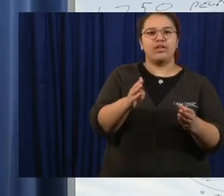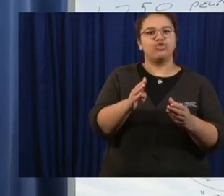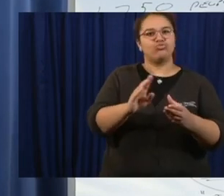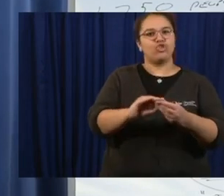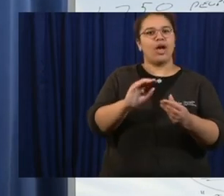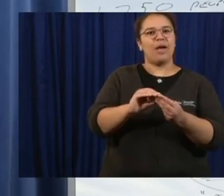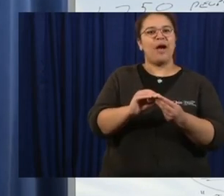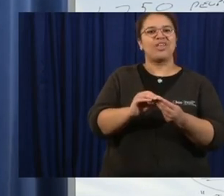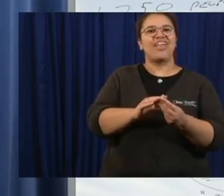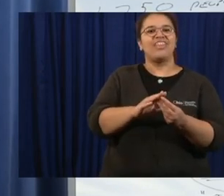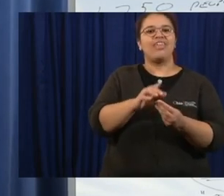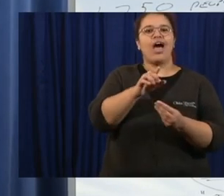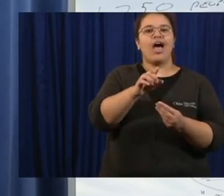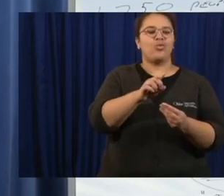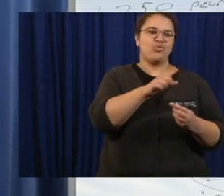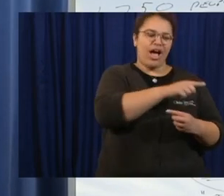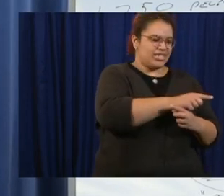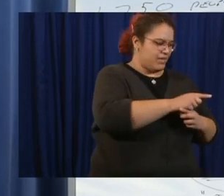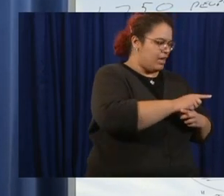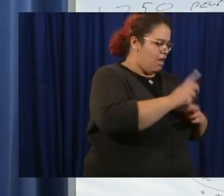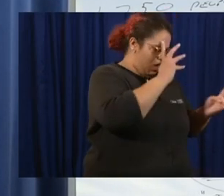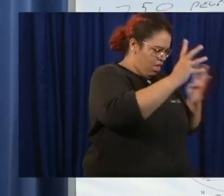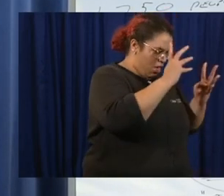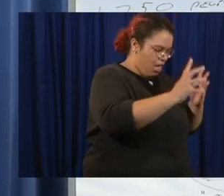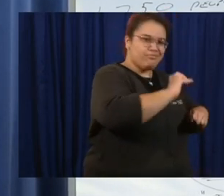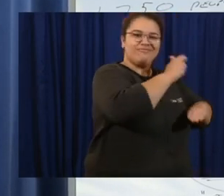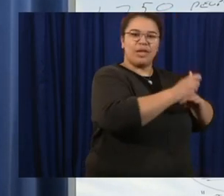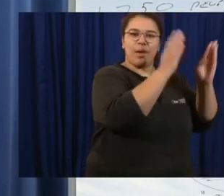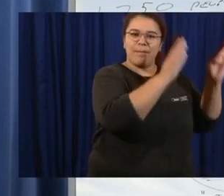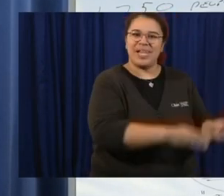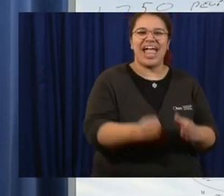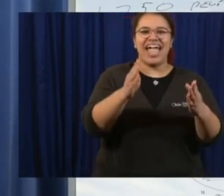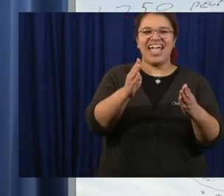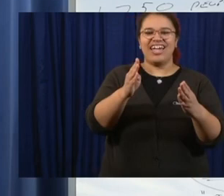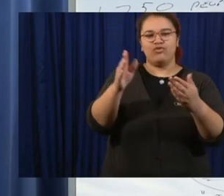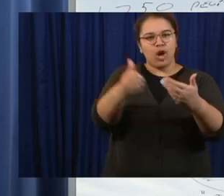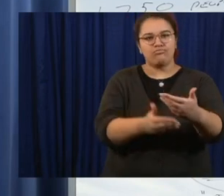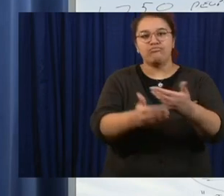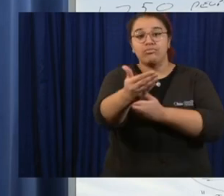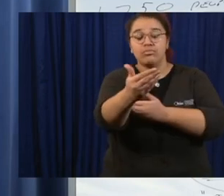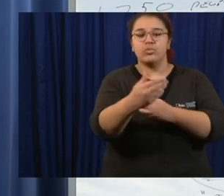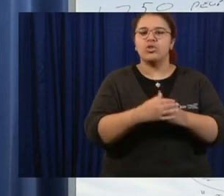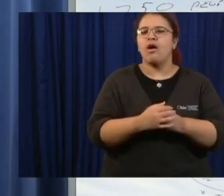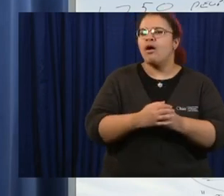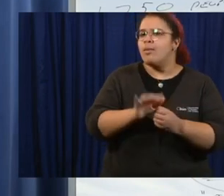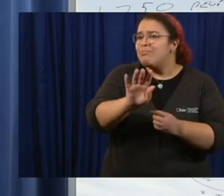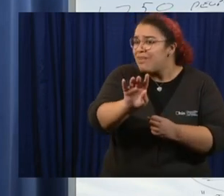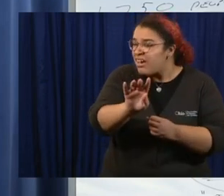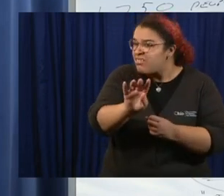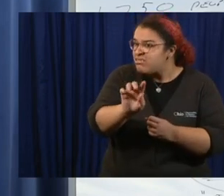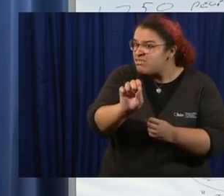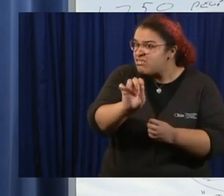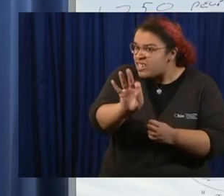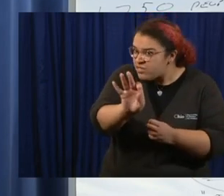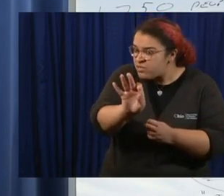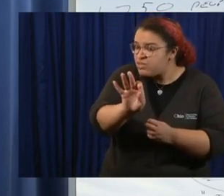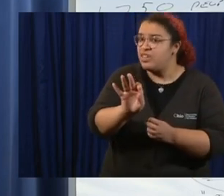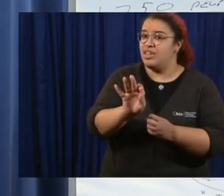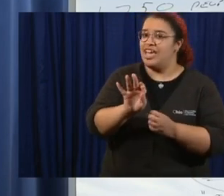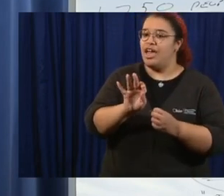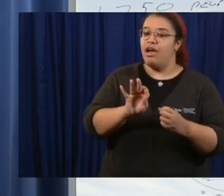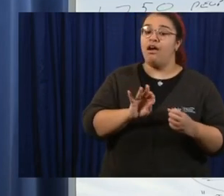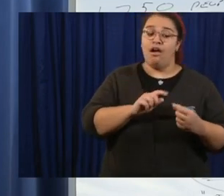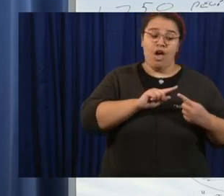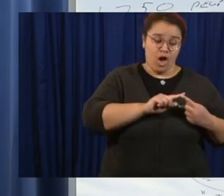into that plan. Are you also thinking of what to do if we do see a second wave of coronavirus cases? Is part of this